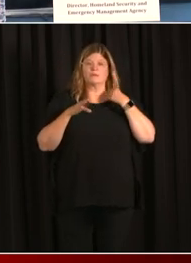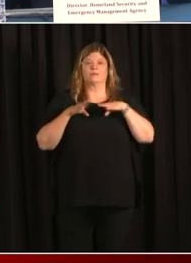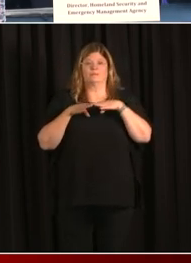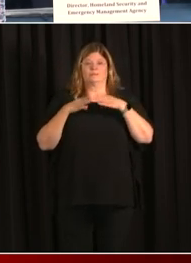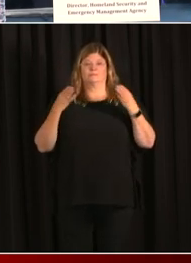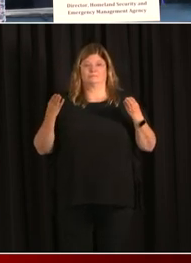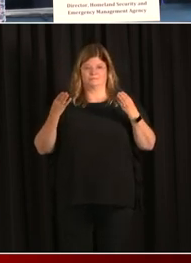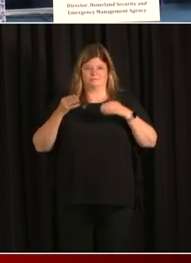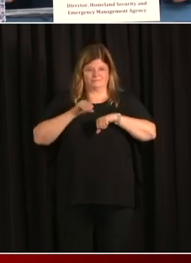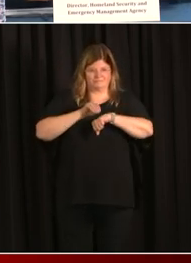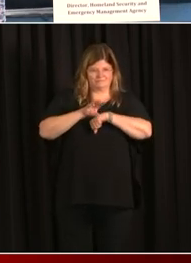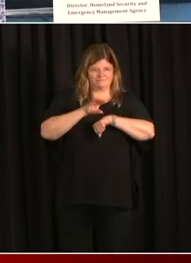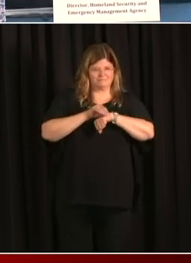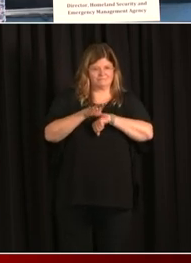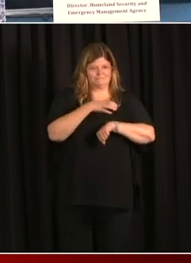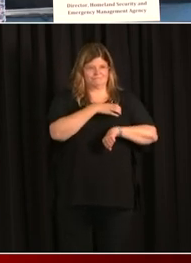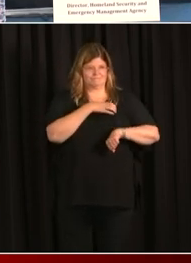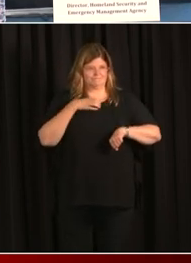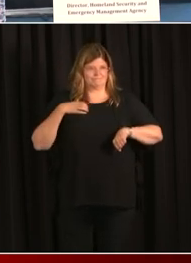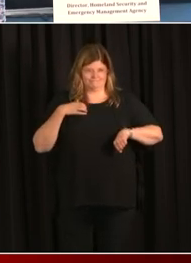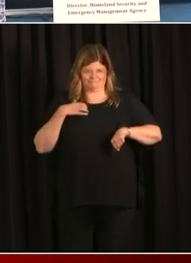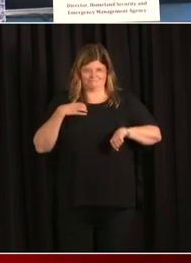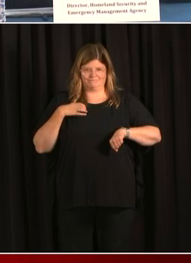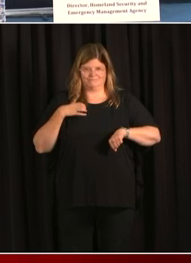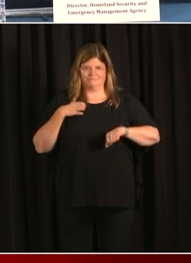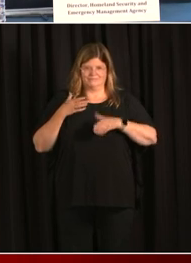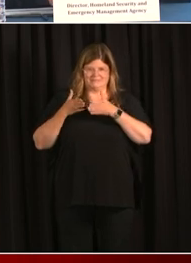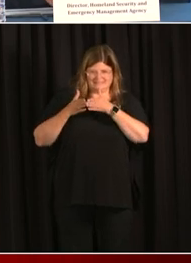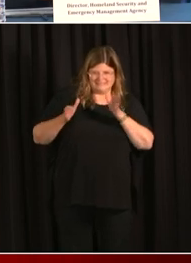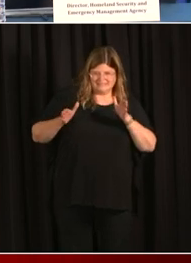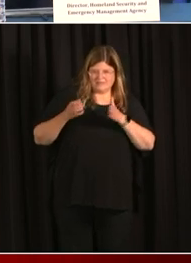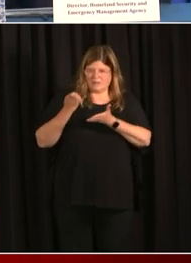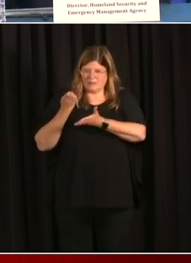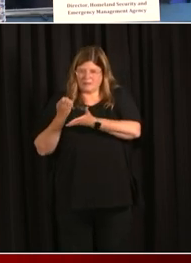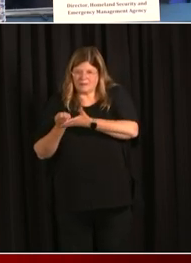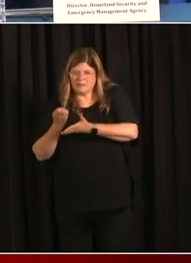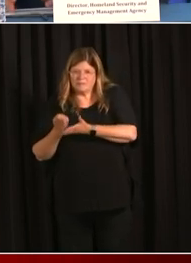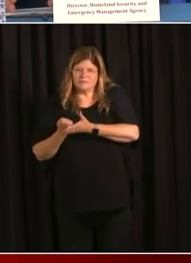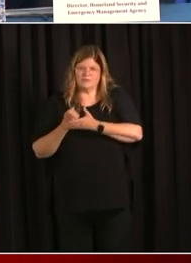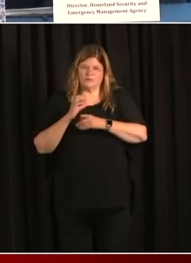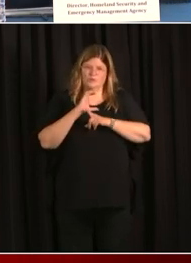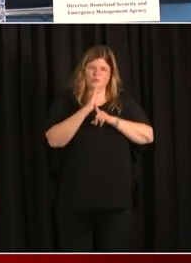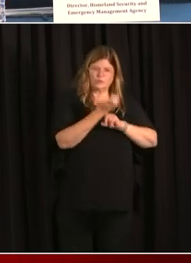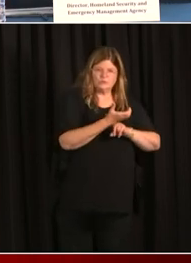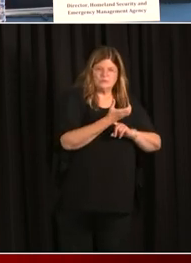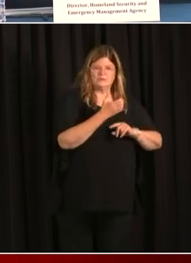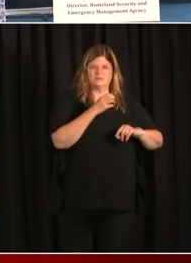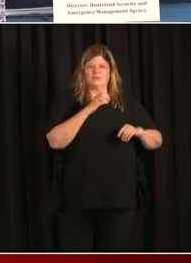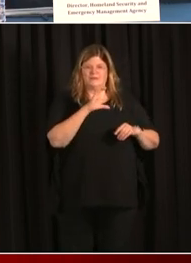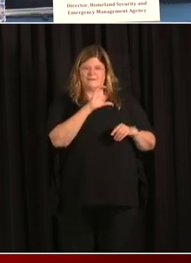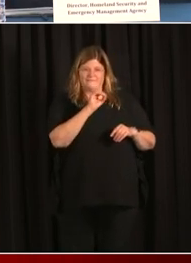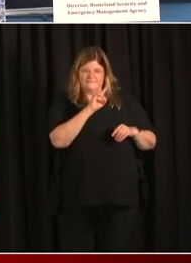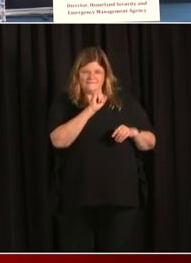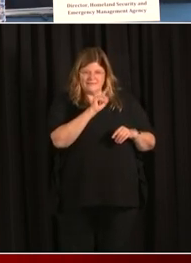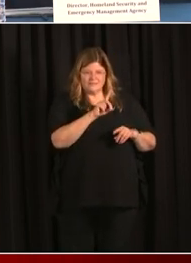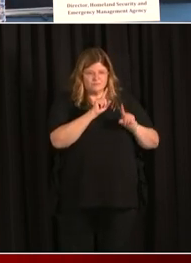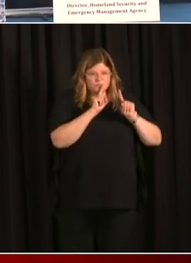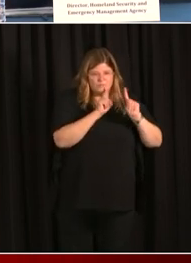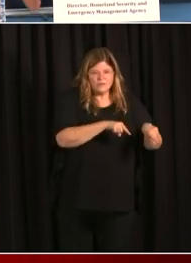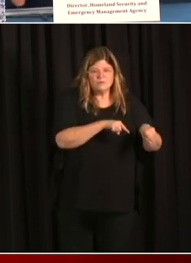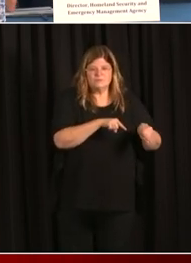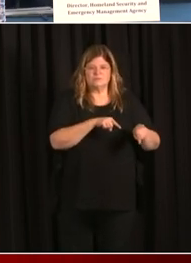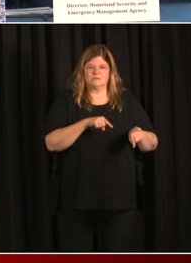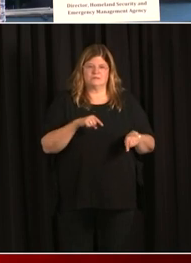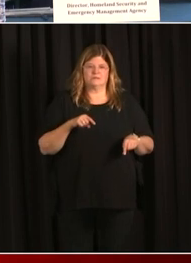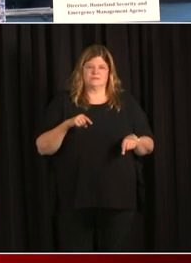really looked across a broad spectrum of our economy, our culture, our COVID response,